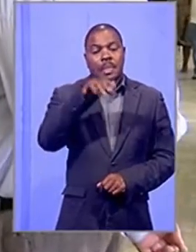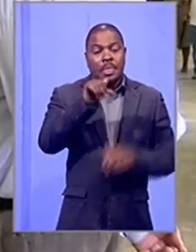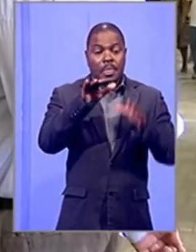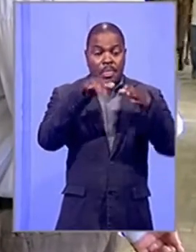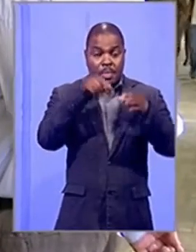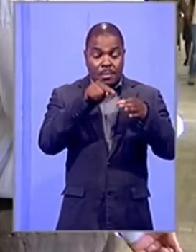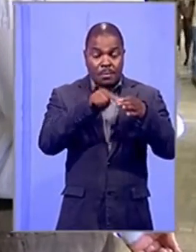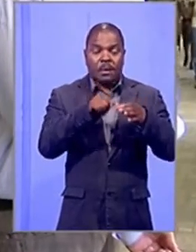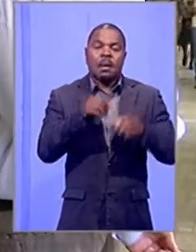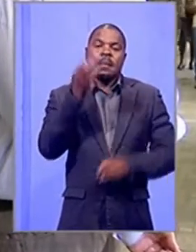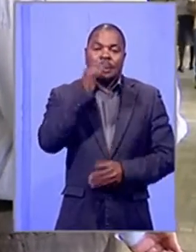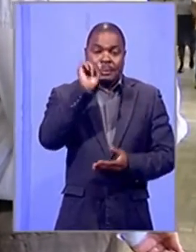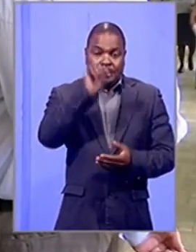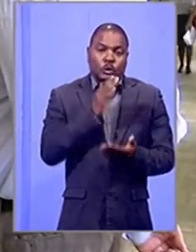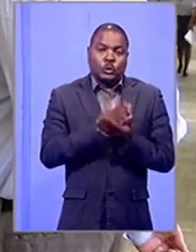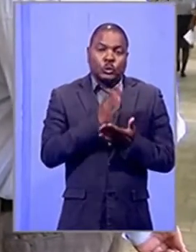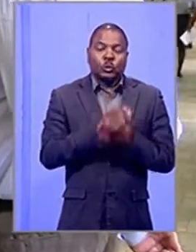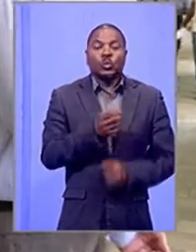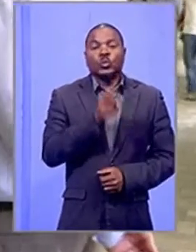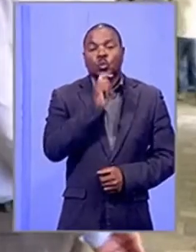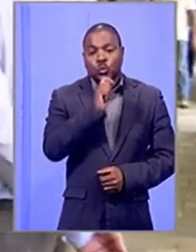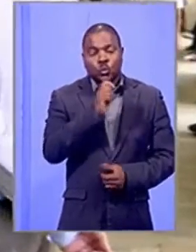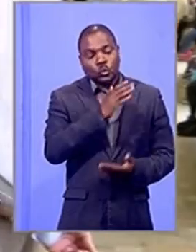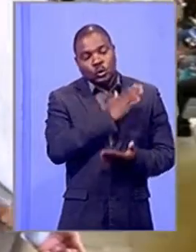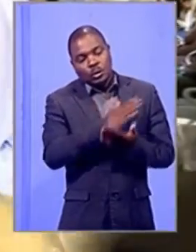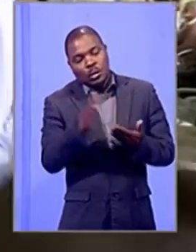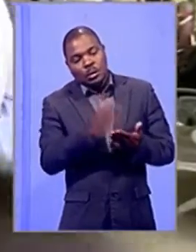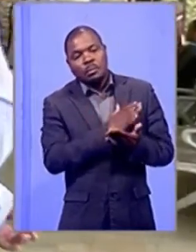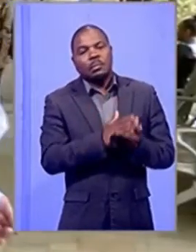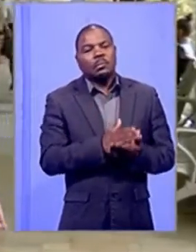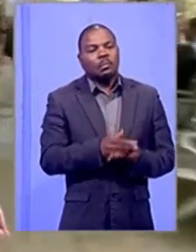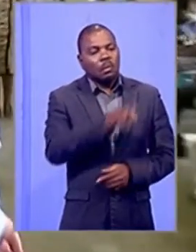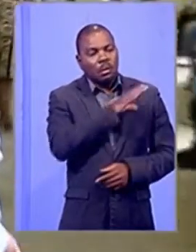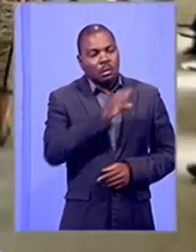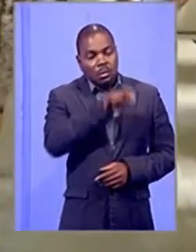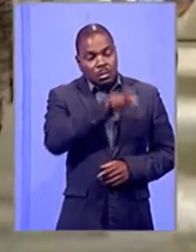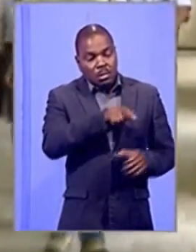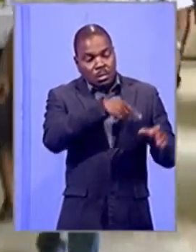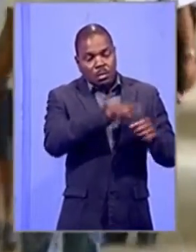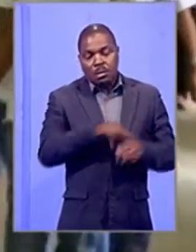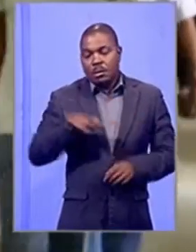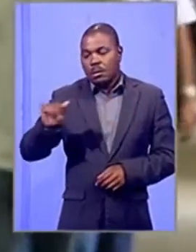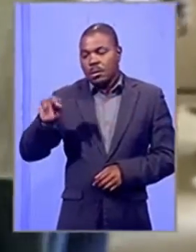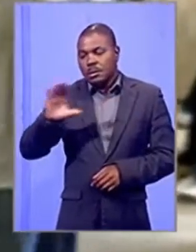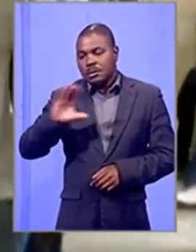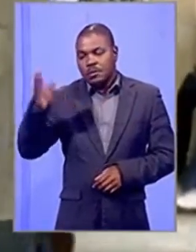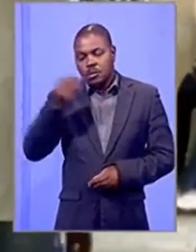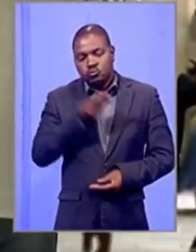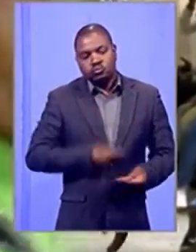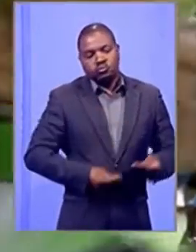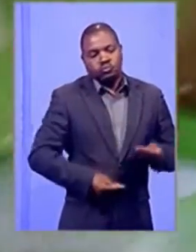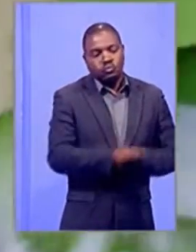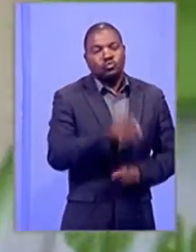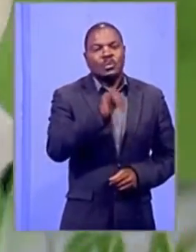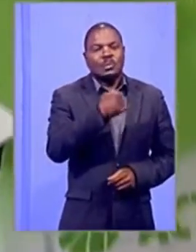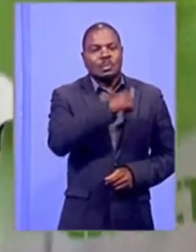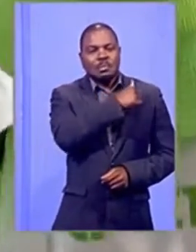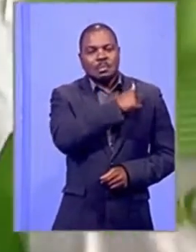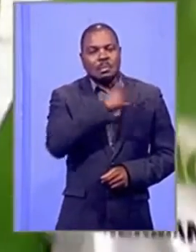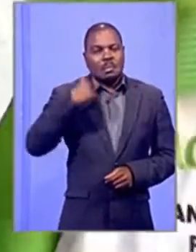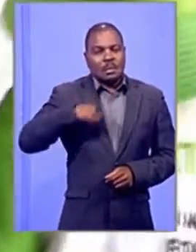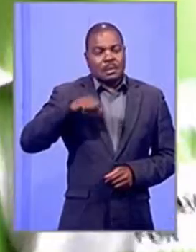e netefaditse gore makhanselara a mangwe a yona a filwe šunya ke mokgatlho wa ANC ka lekgotleng la mmasepalamogolo wa Johannesburg bekeng ya